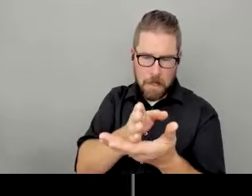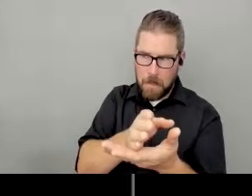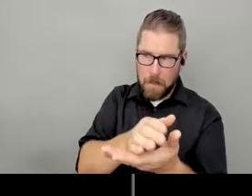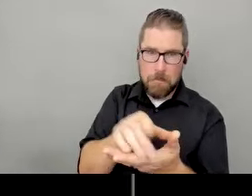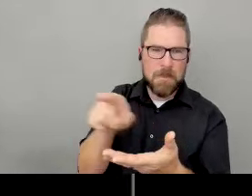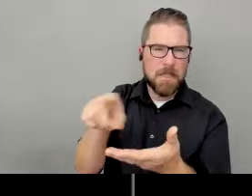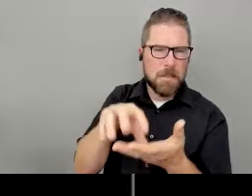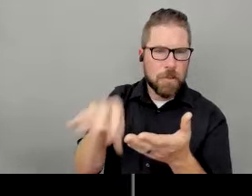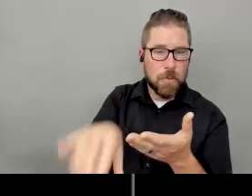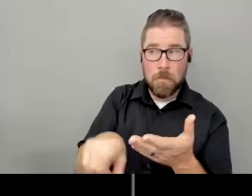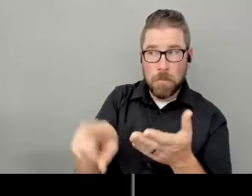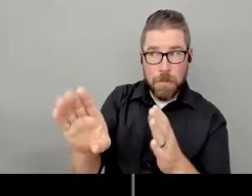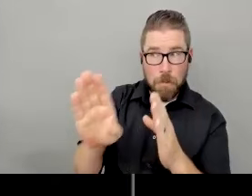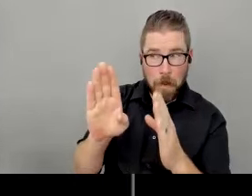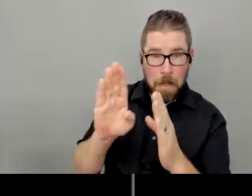I